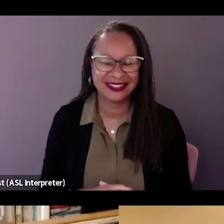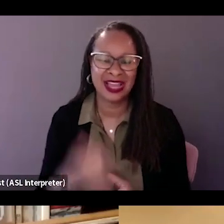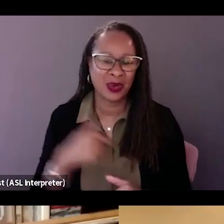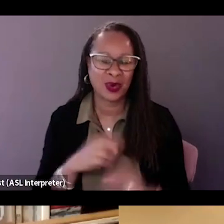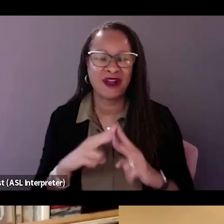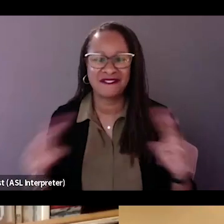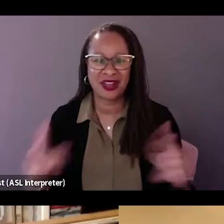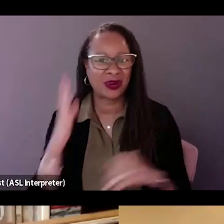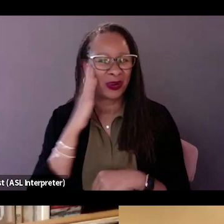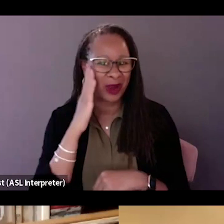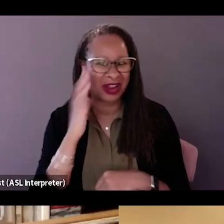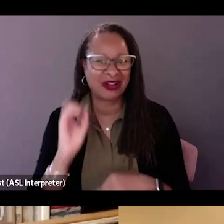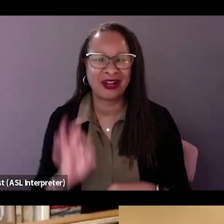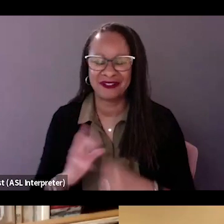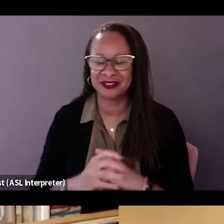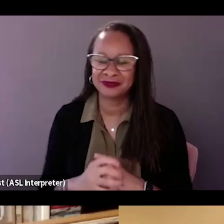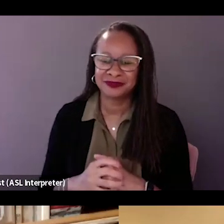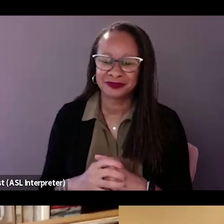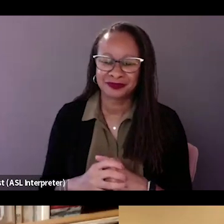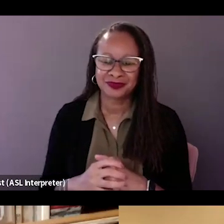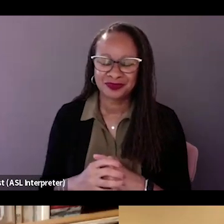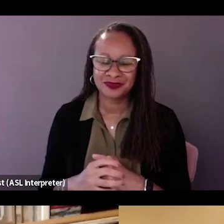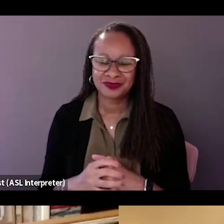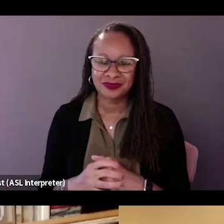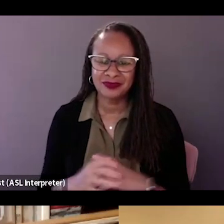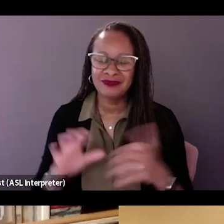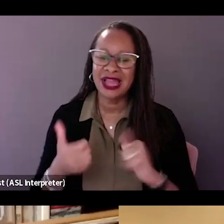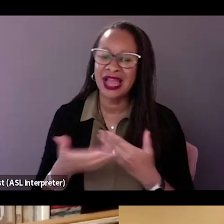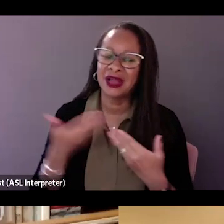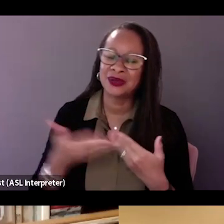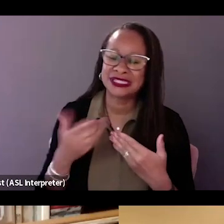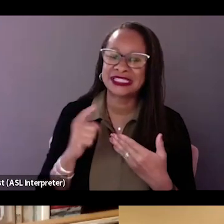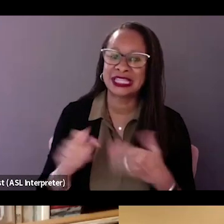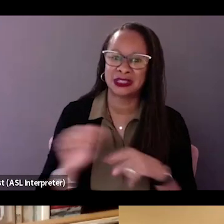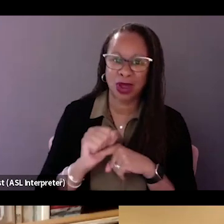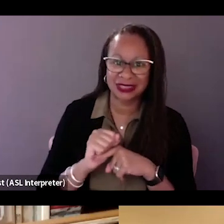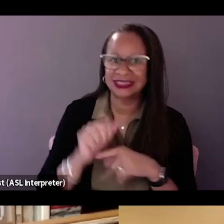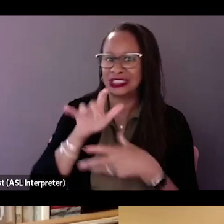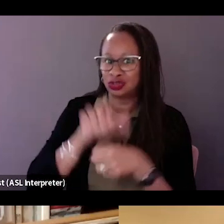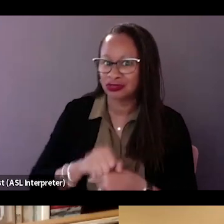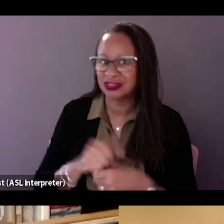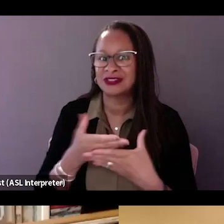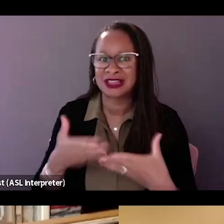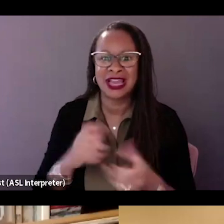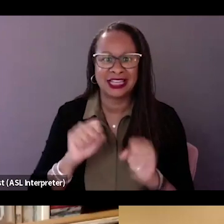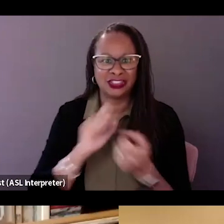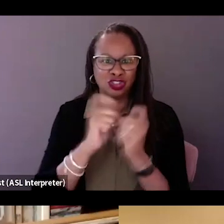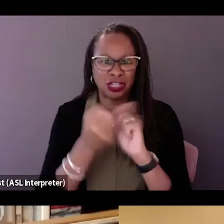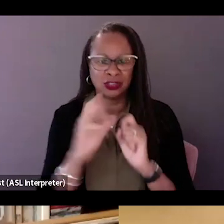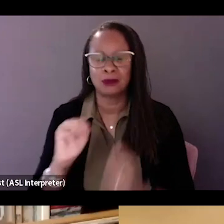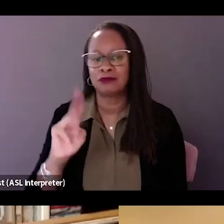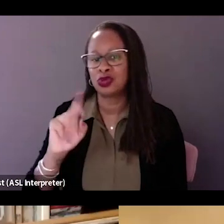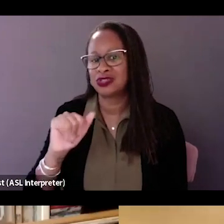very aware of how easily these practices mutate